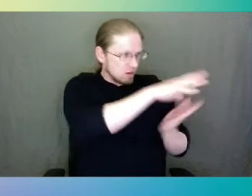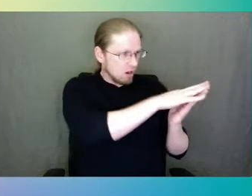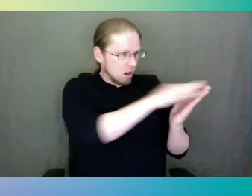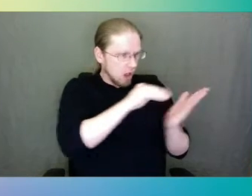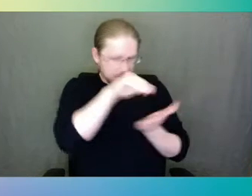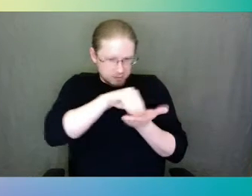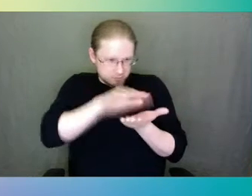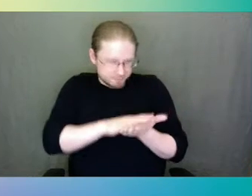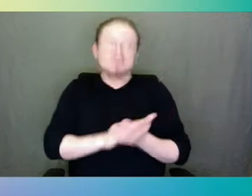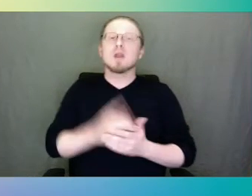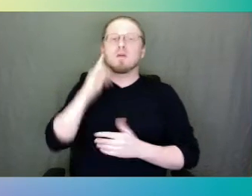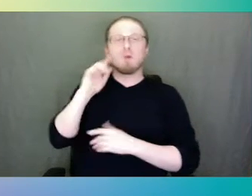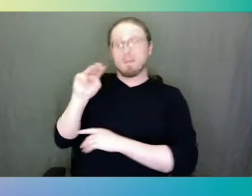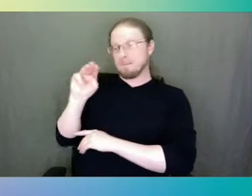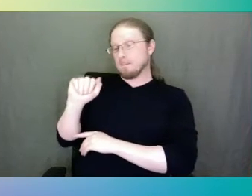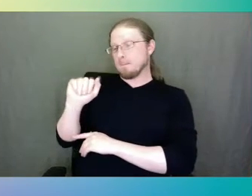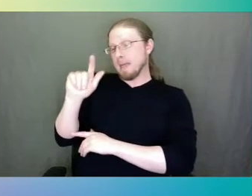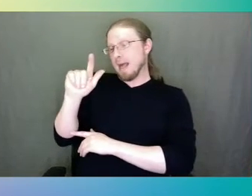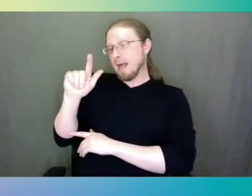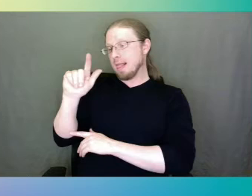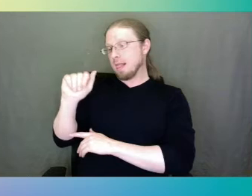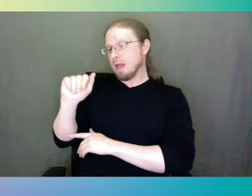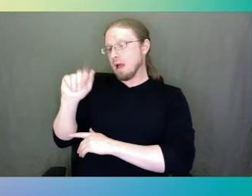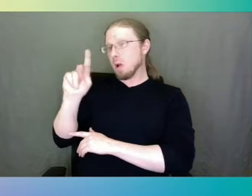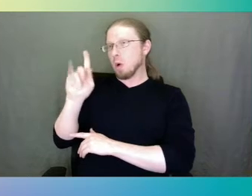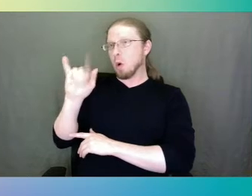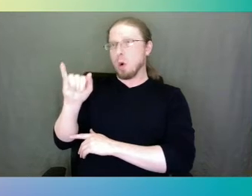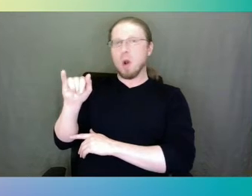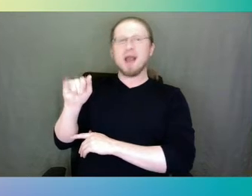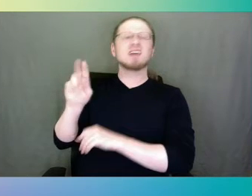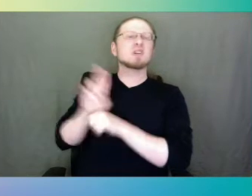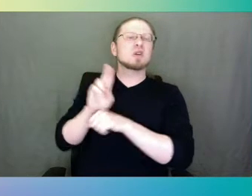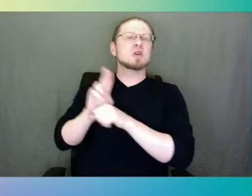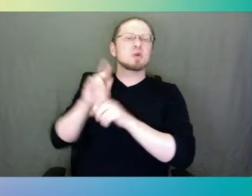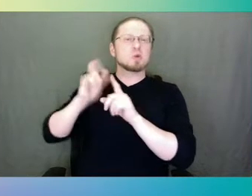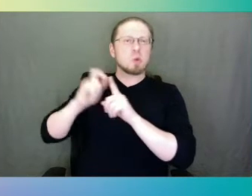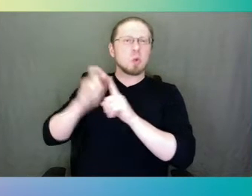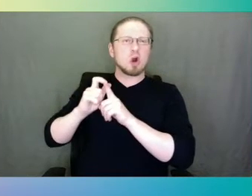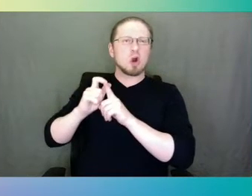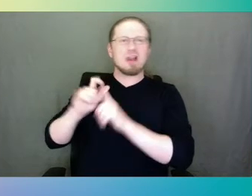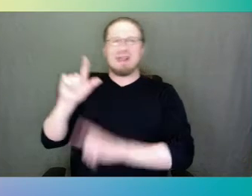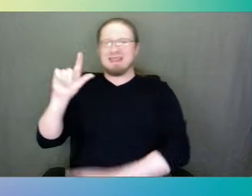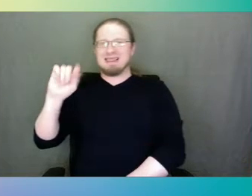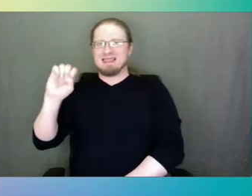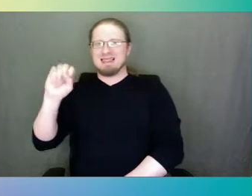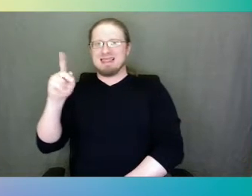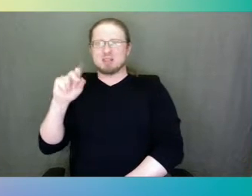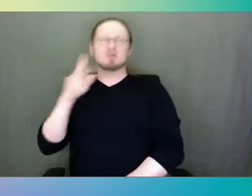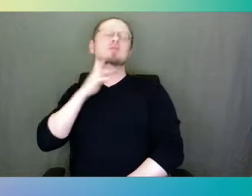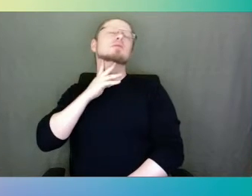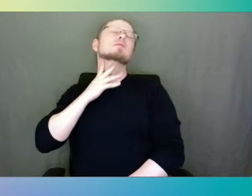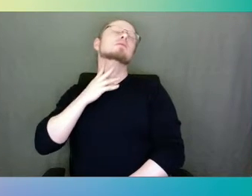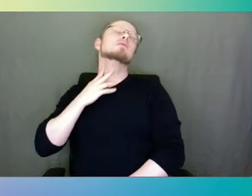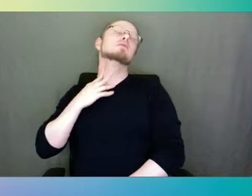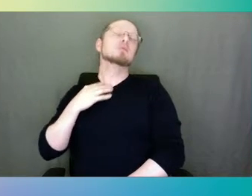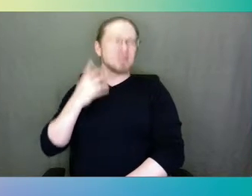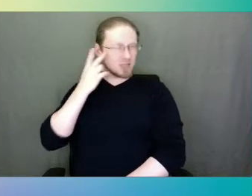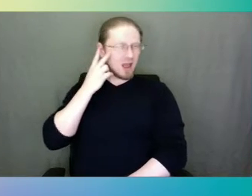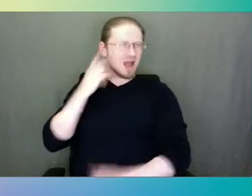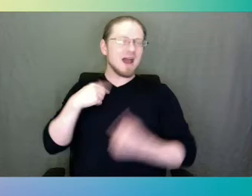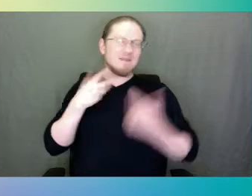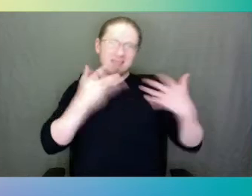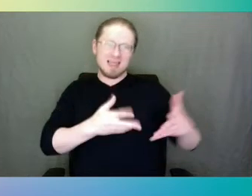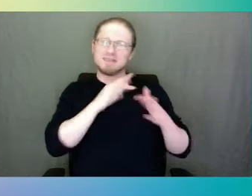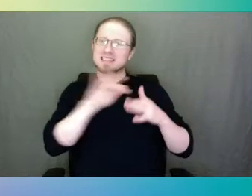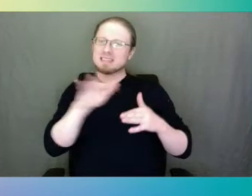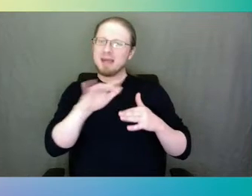the term lecherous. And I've left the spellings in here so that you can see how these are spelled in the original documents.